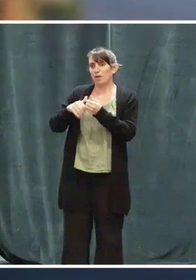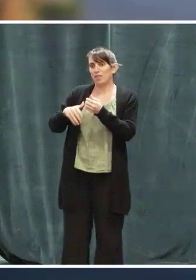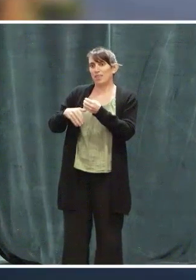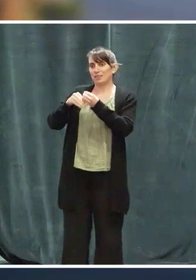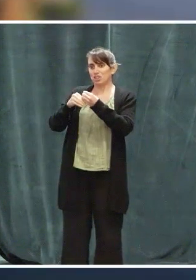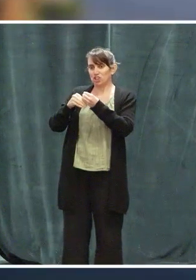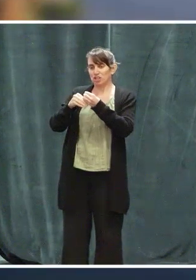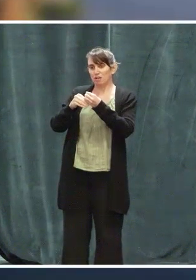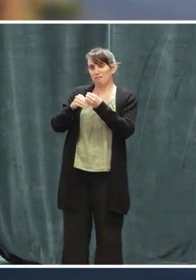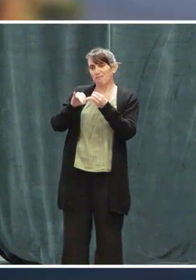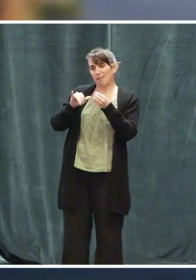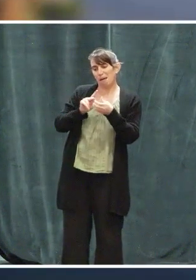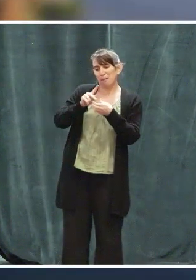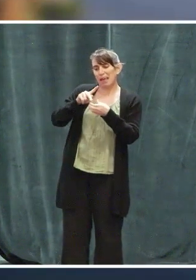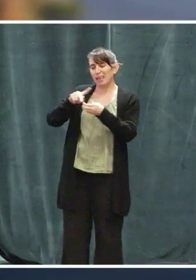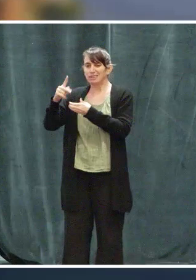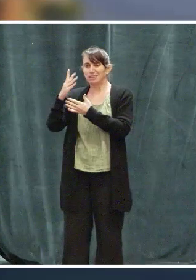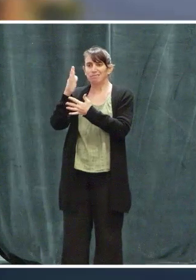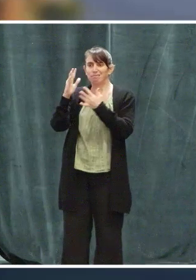the landscaping components.